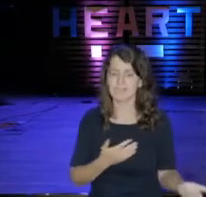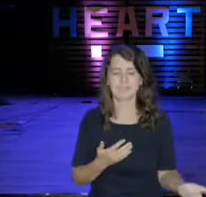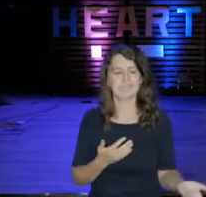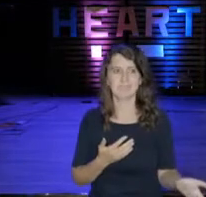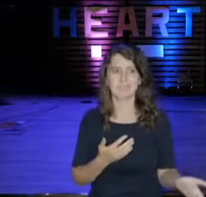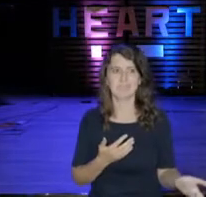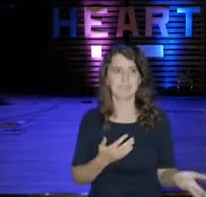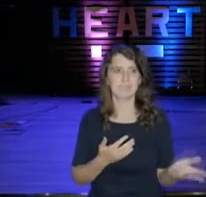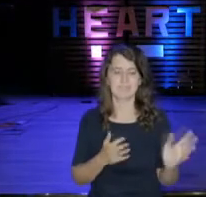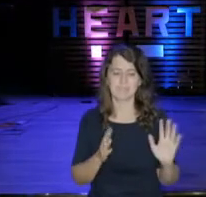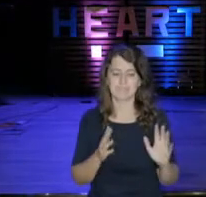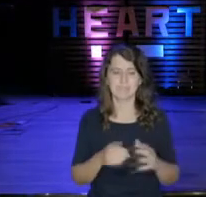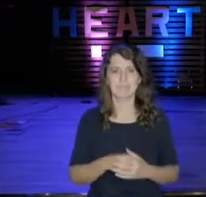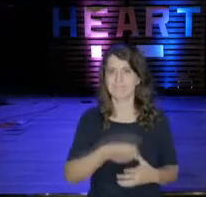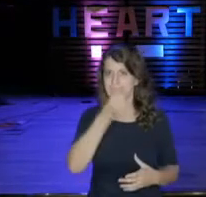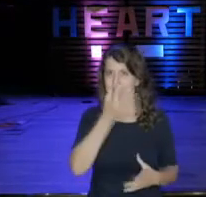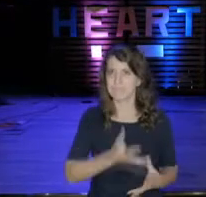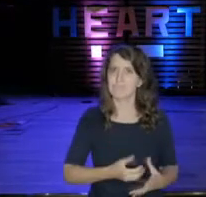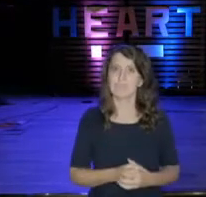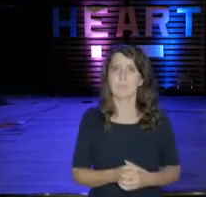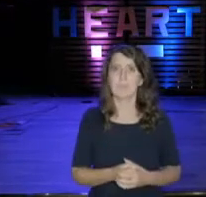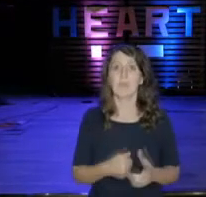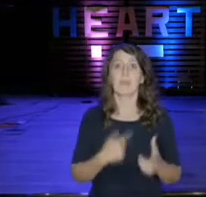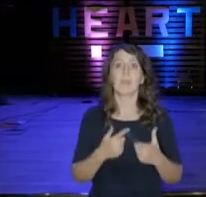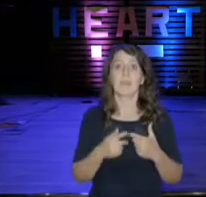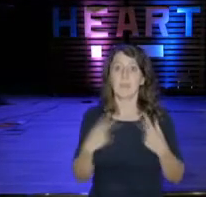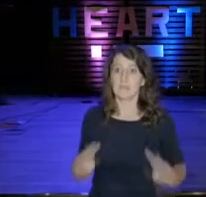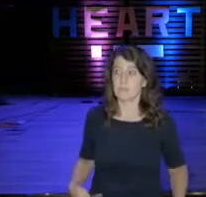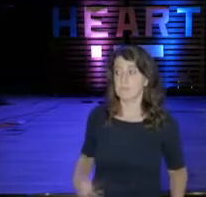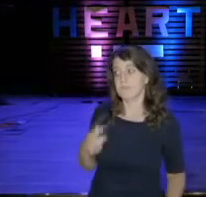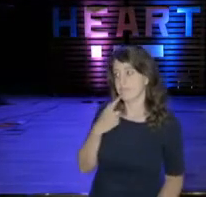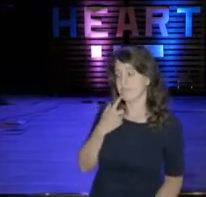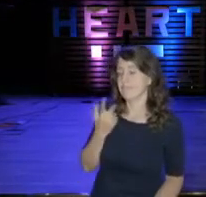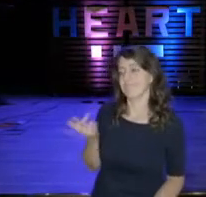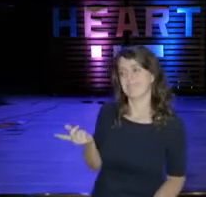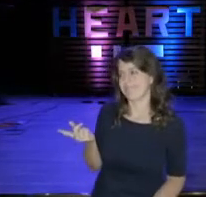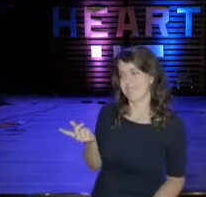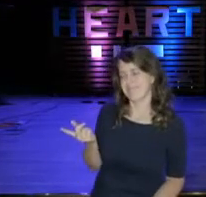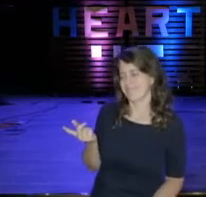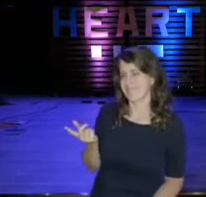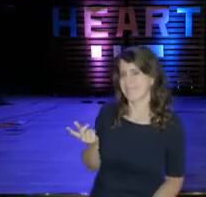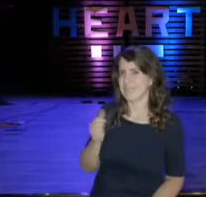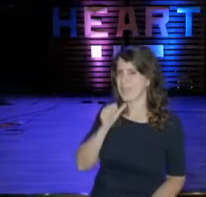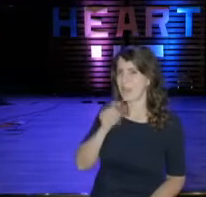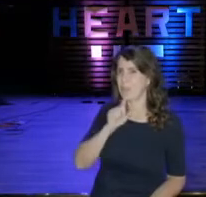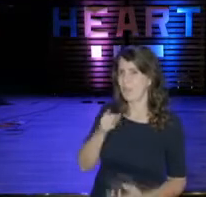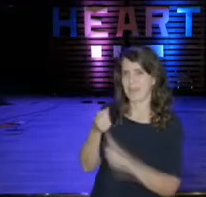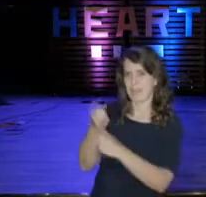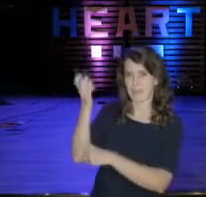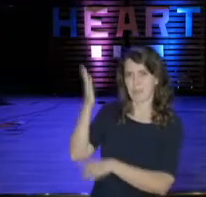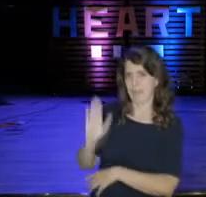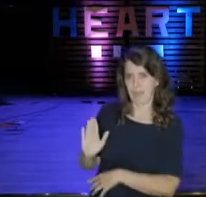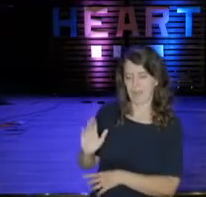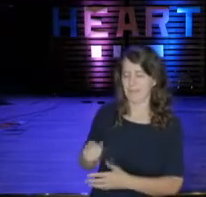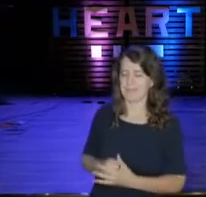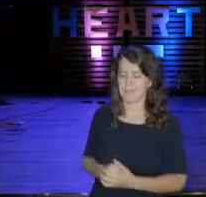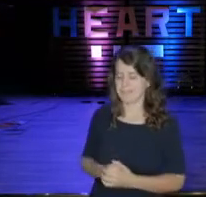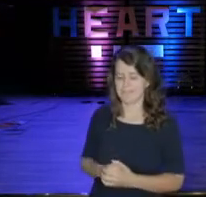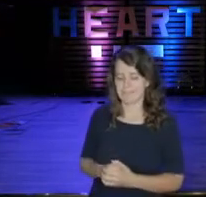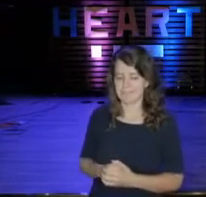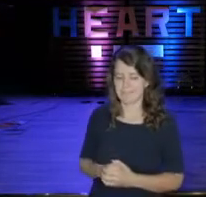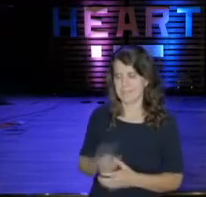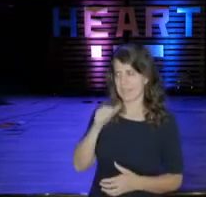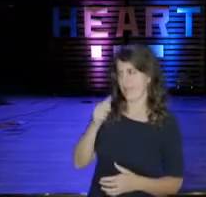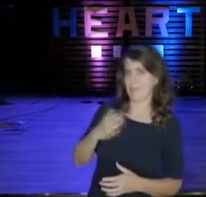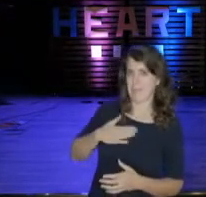the holy law, then the religious authorities would say, he's not truly of God. He's not